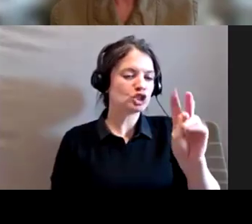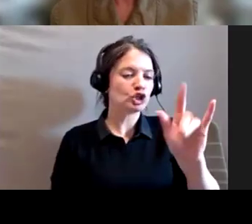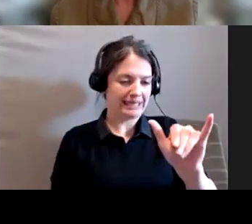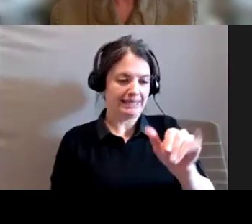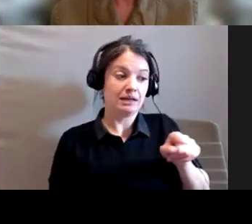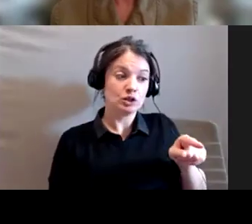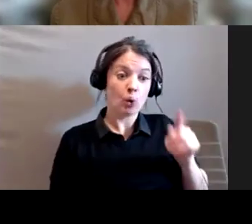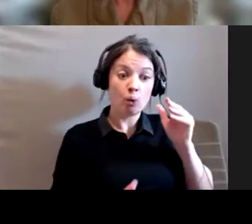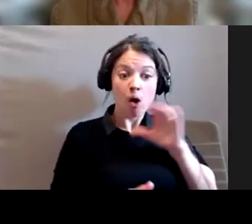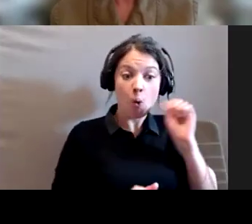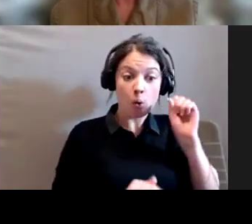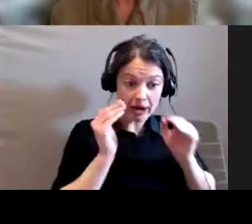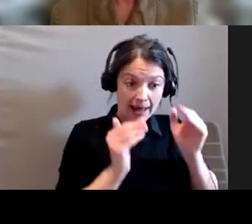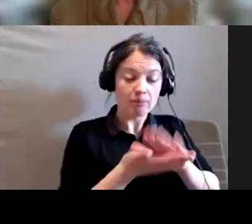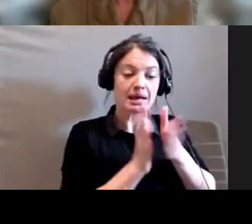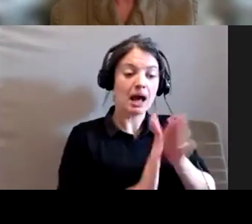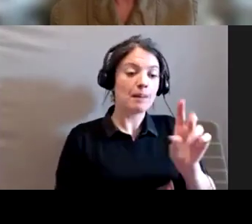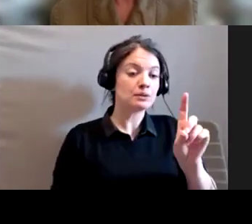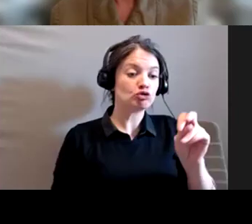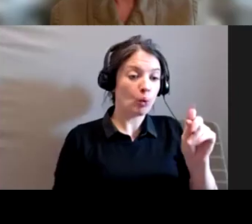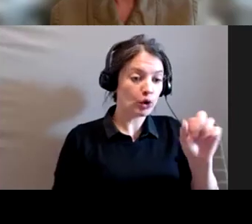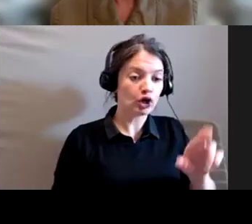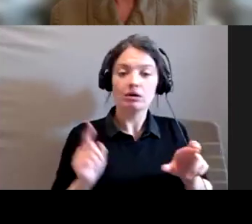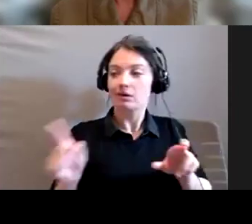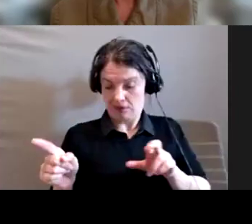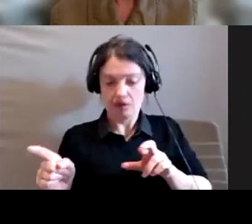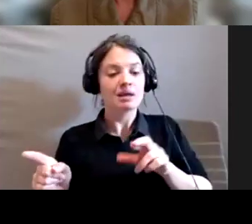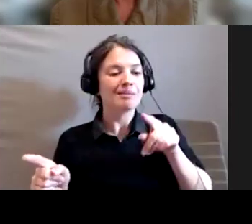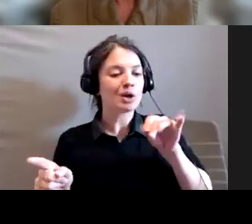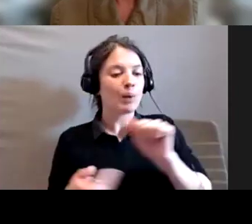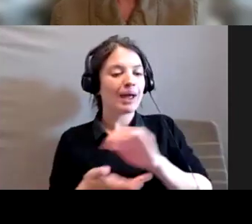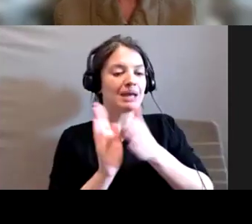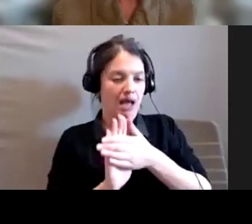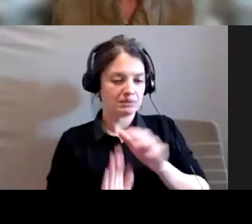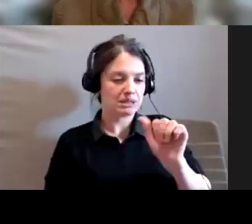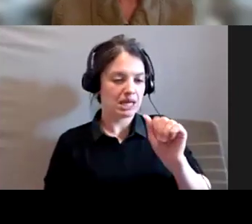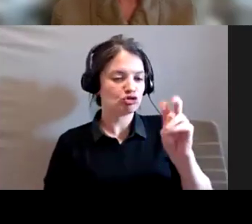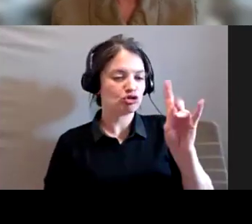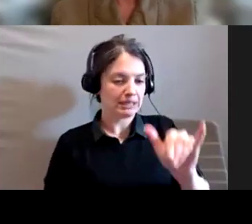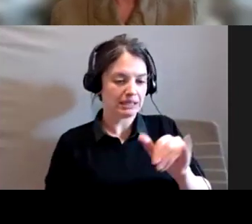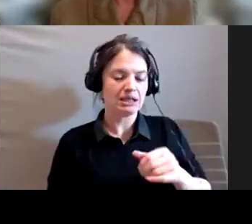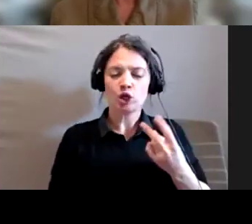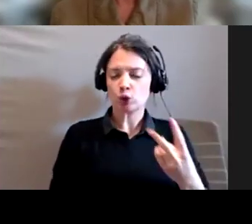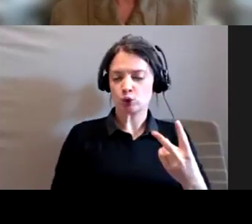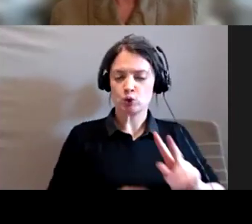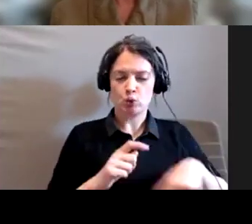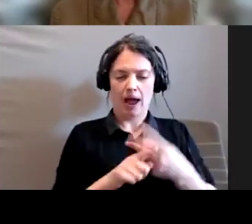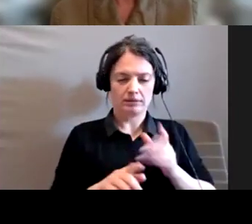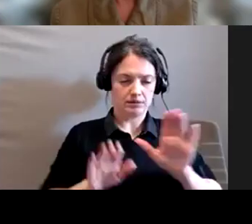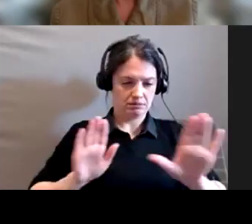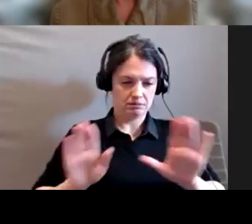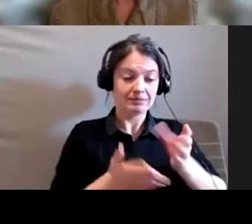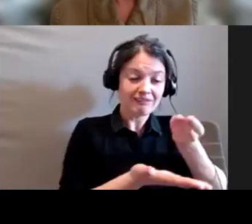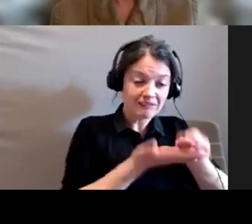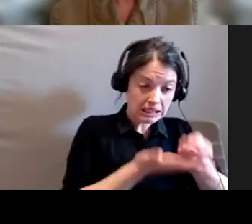main kinds in most jurisdictions in the country. One is for property and finances, and the other is for personal care, including